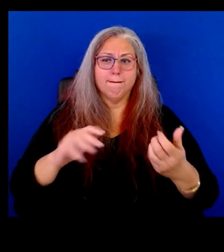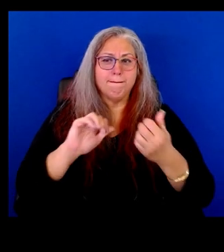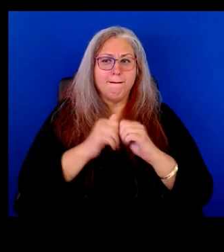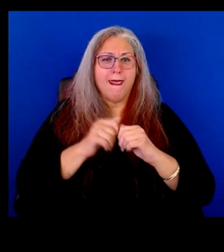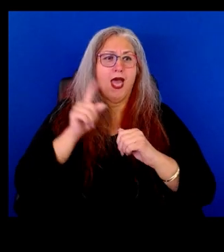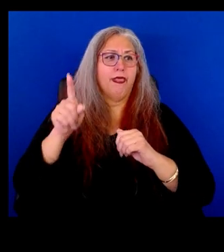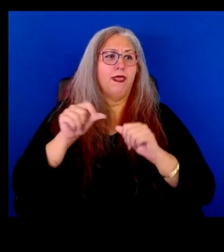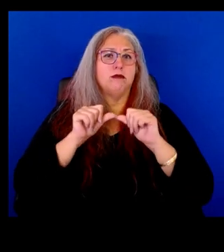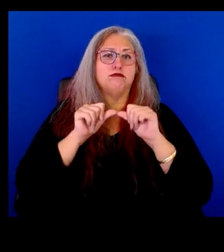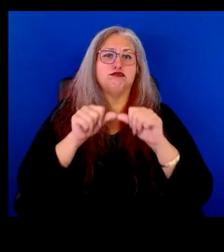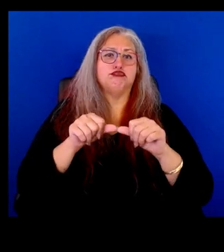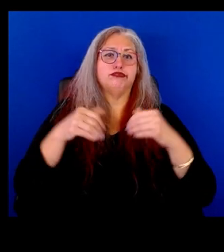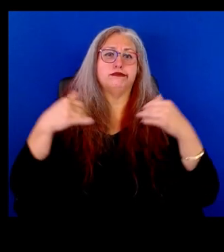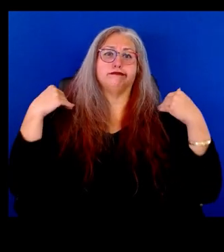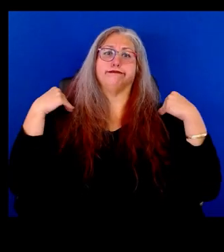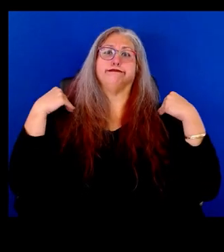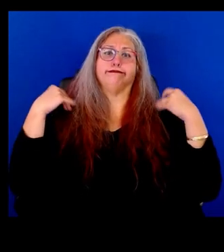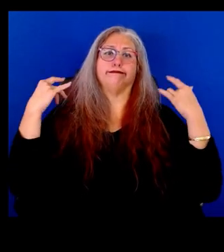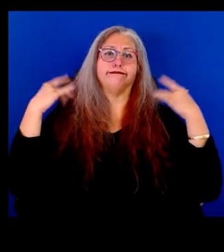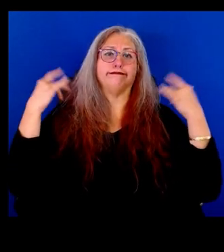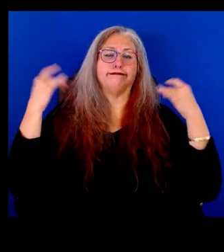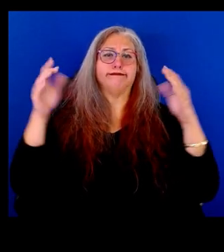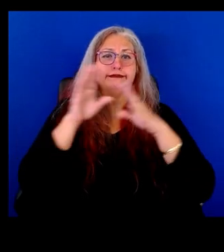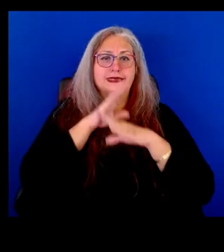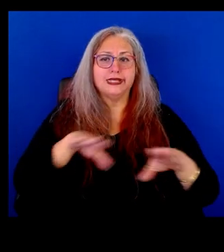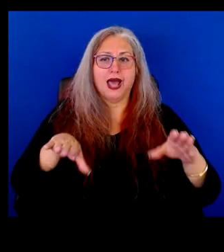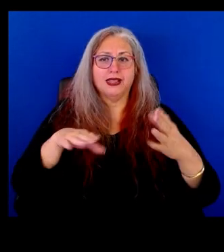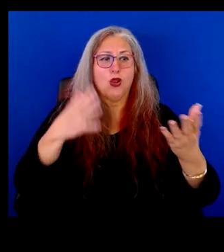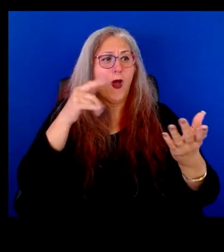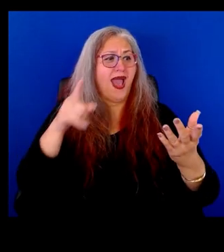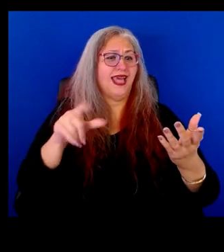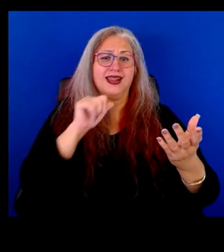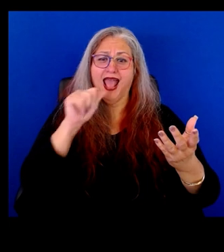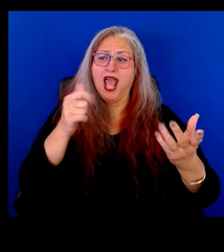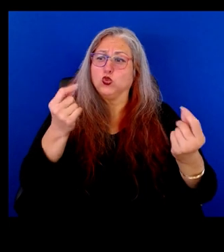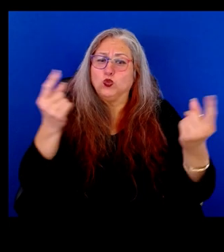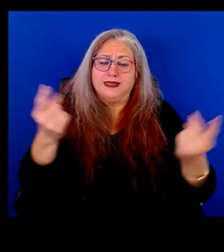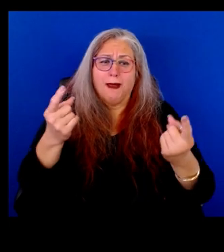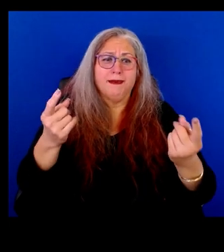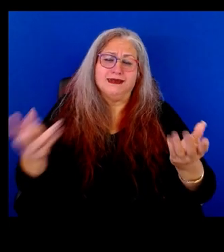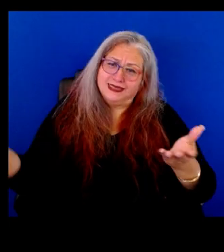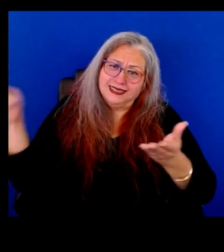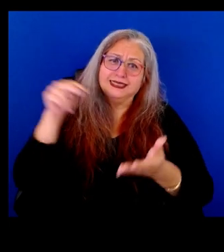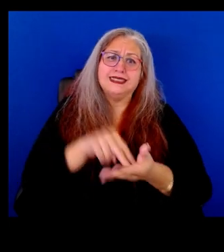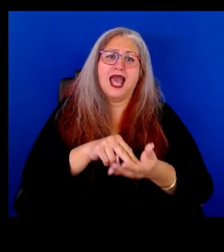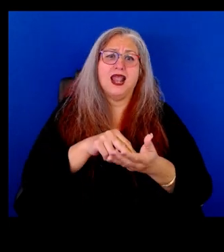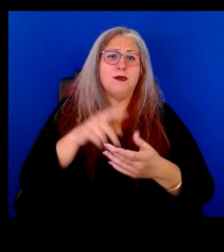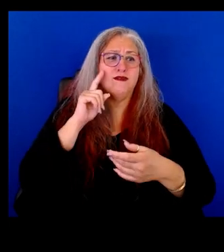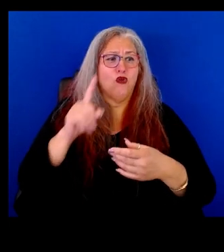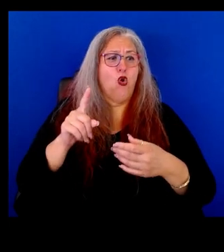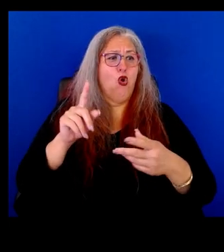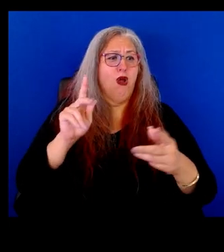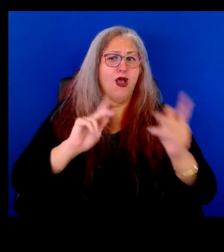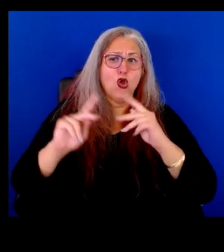How can they be so silent? How can they not do something, stand up for